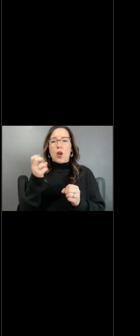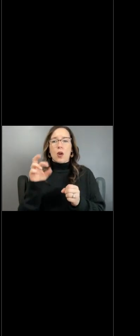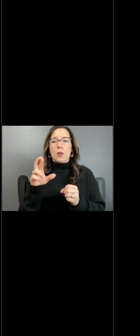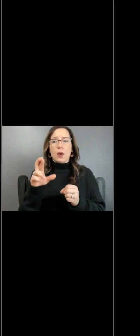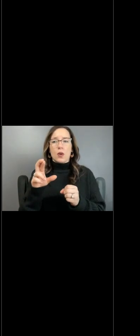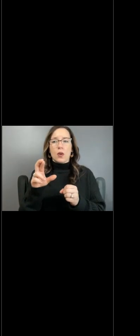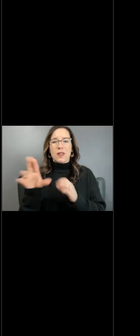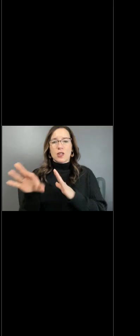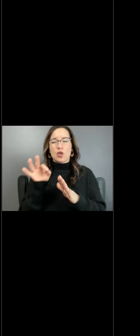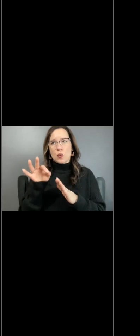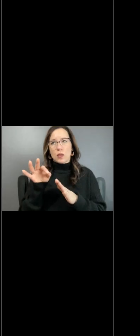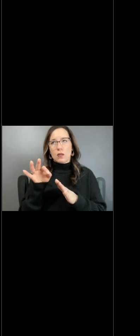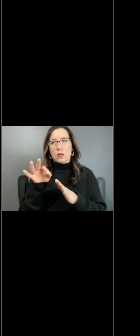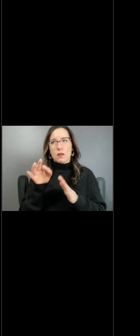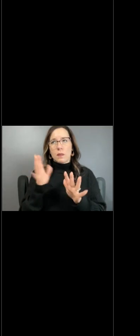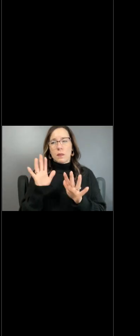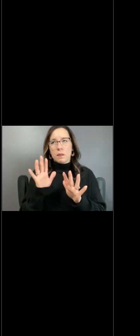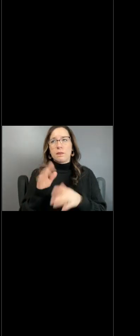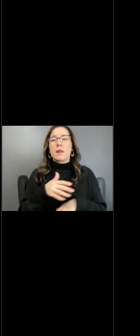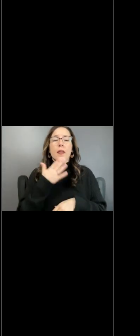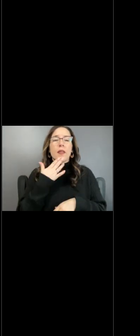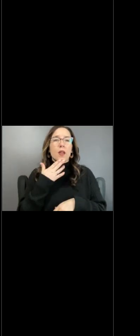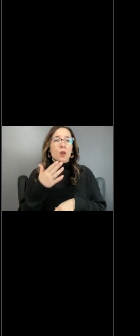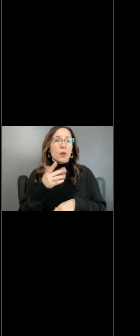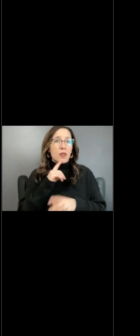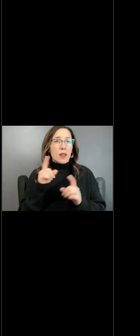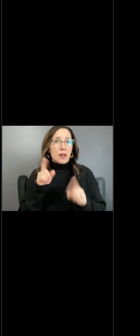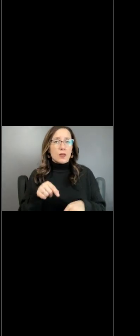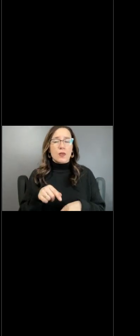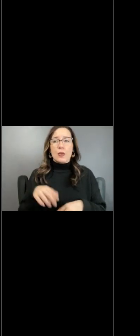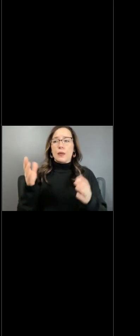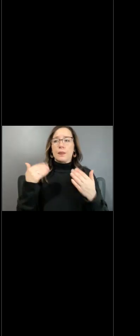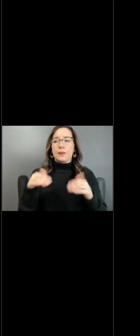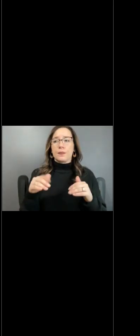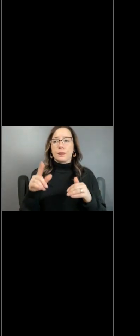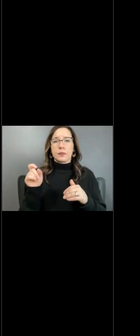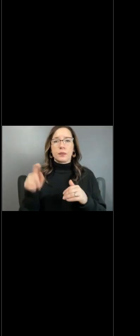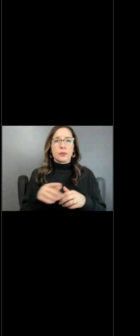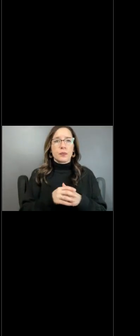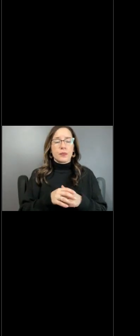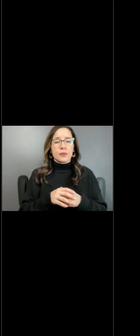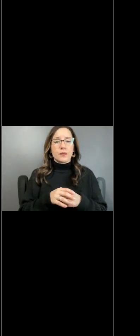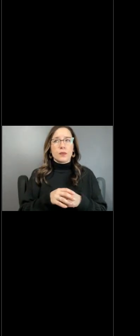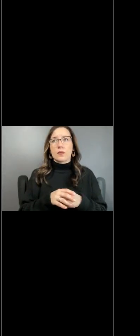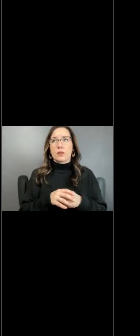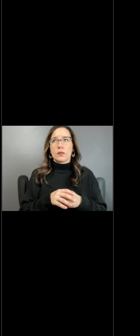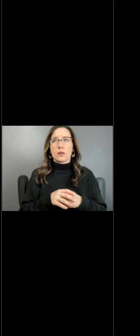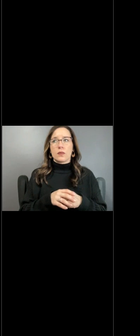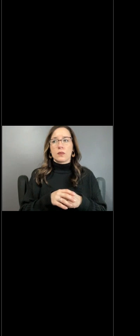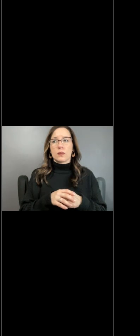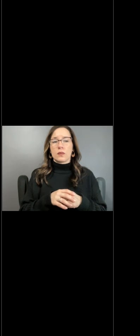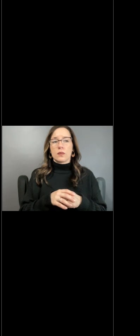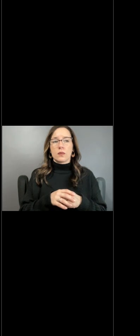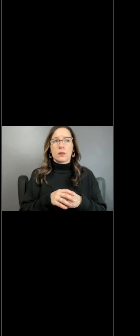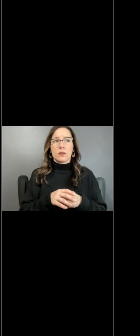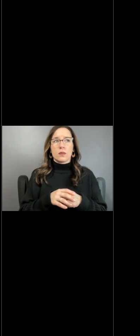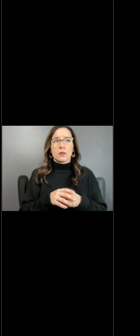Thank you for that answer, Eric. The next question is, since